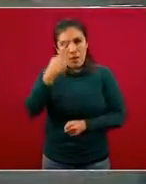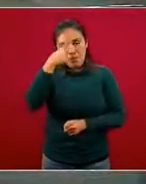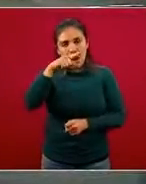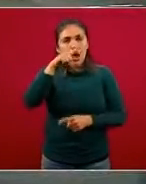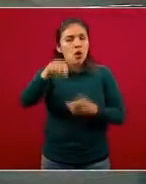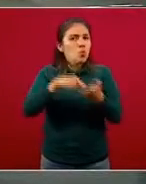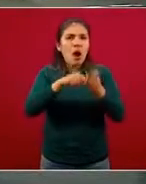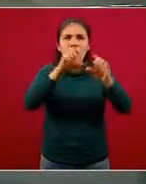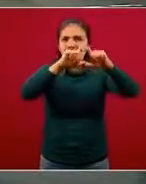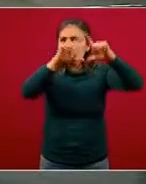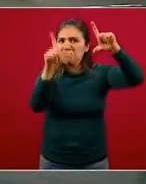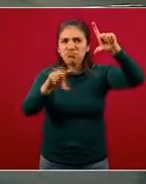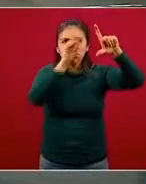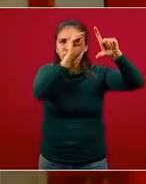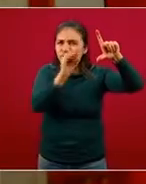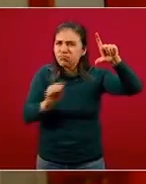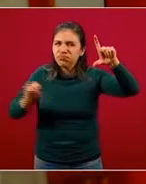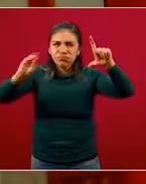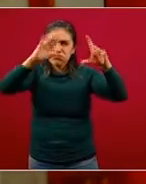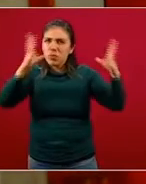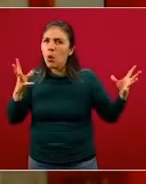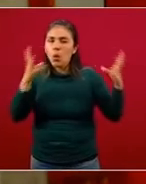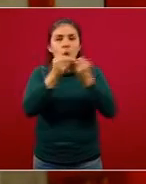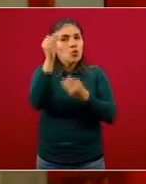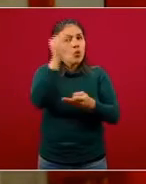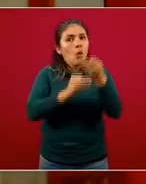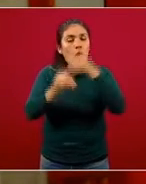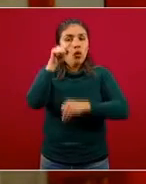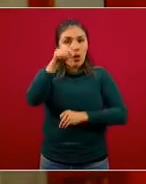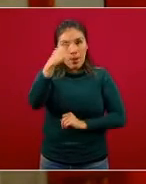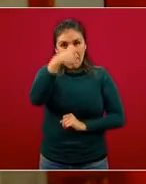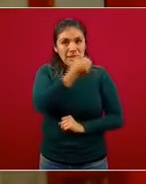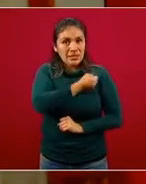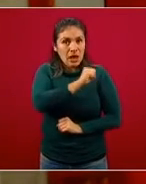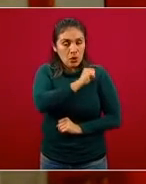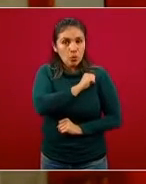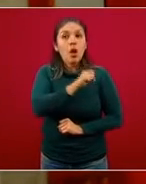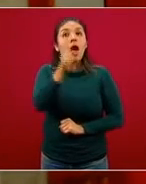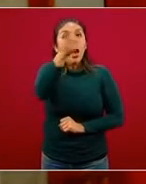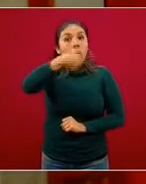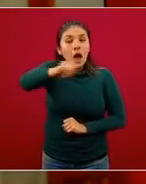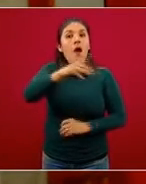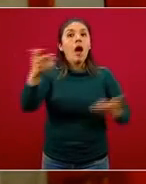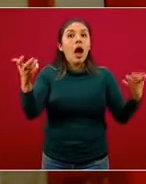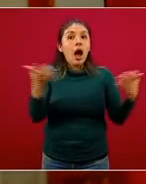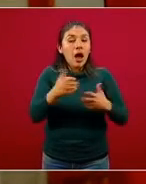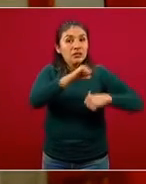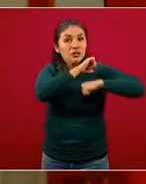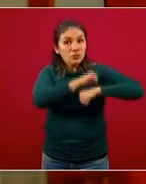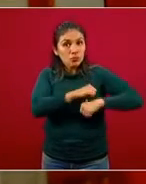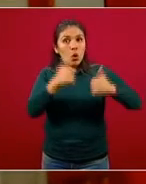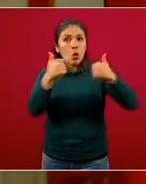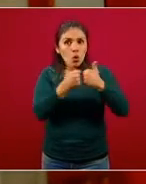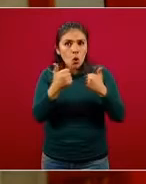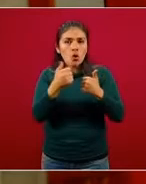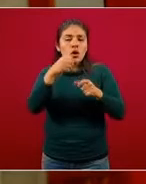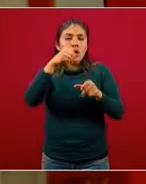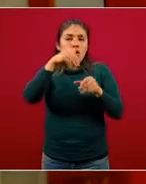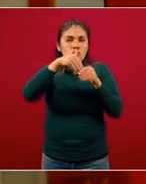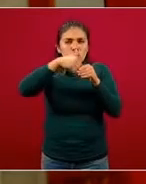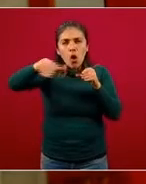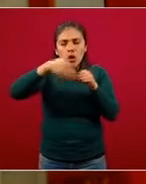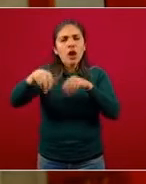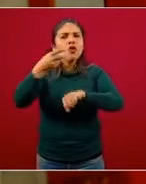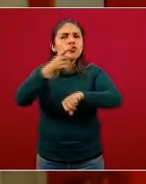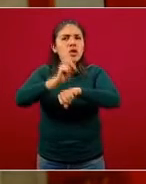had 652 hospitals who updated their information, which is 96% of the total number of